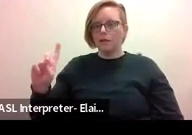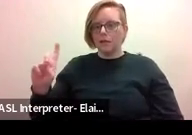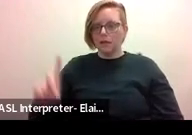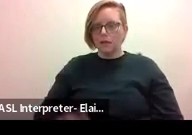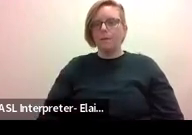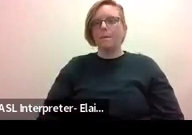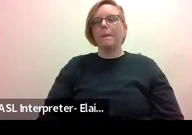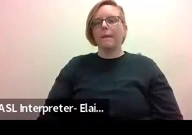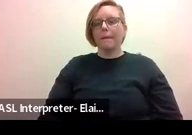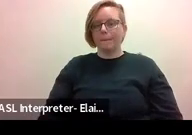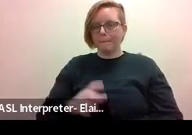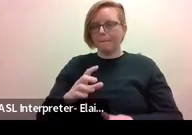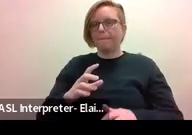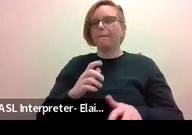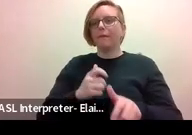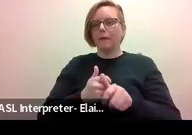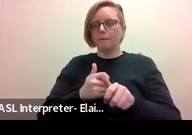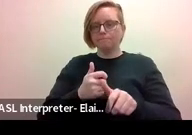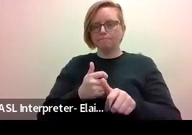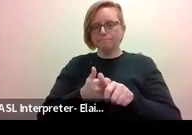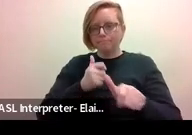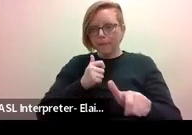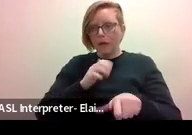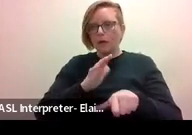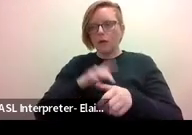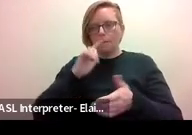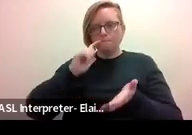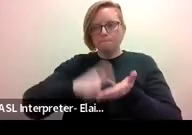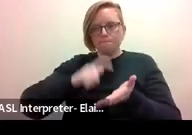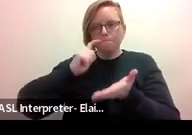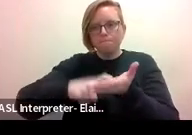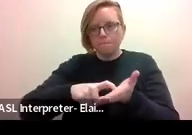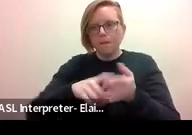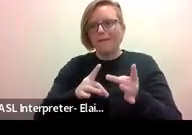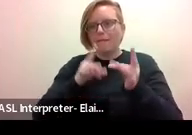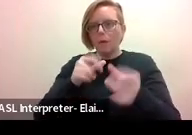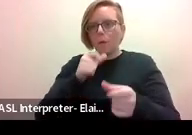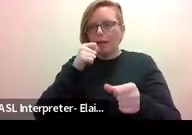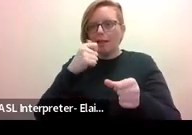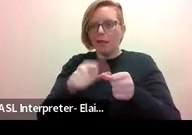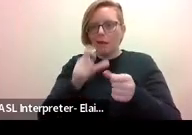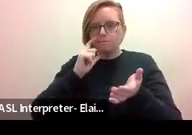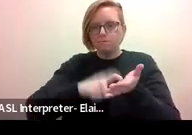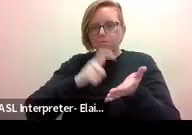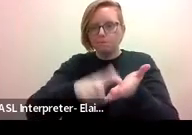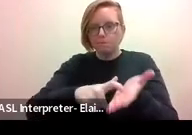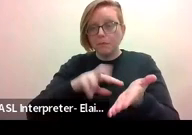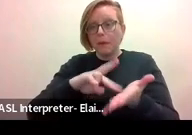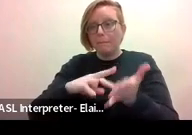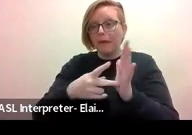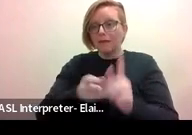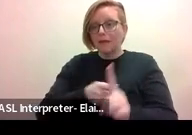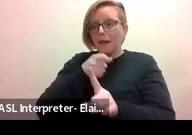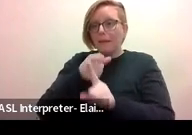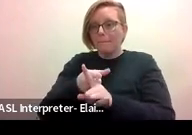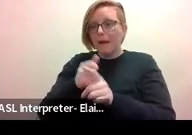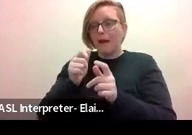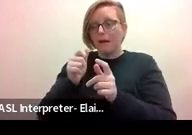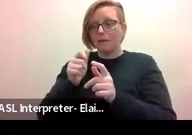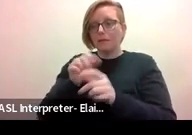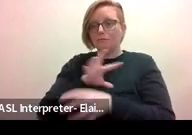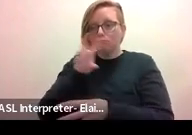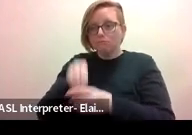he has a gap in fluent letter ID, and this impacts his ability to participate in literacy activities with same age